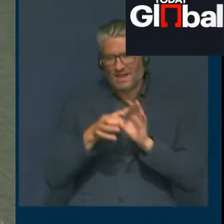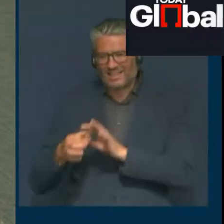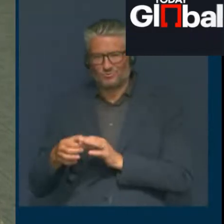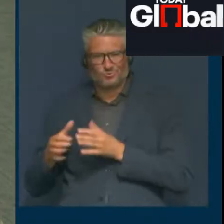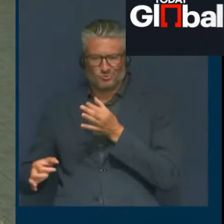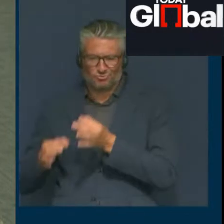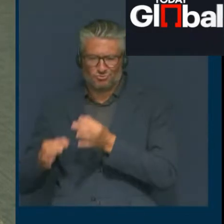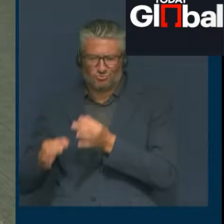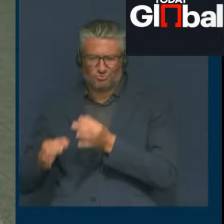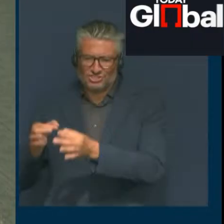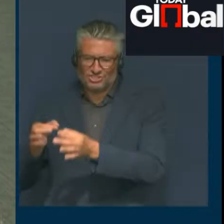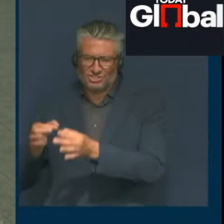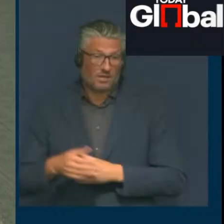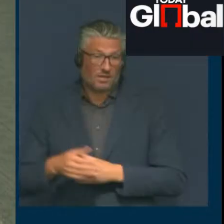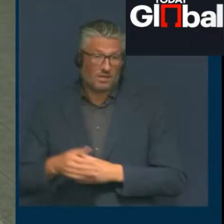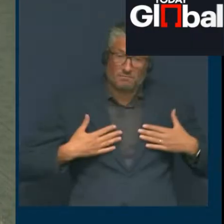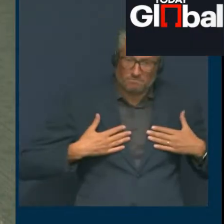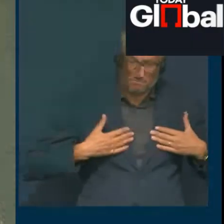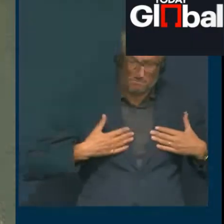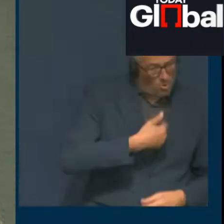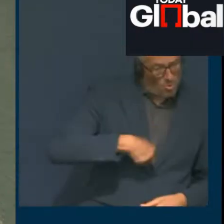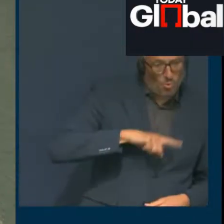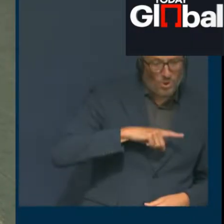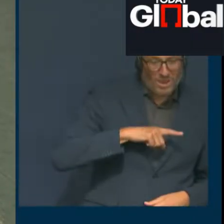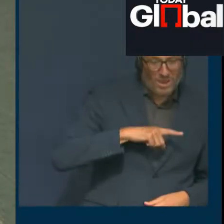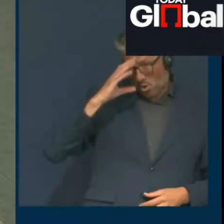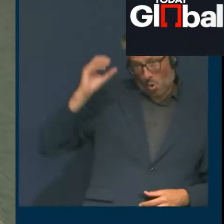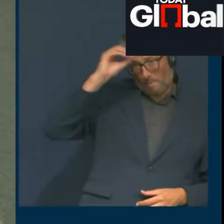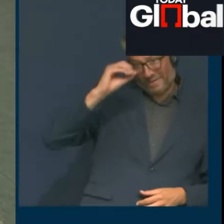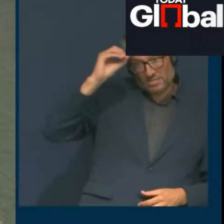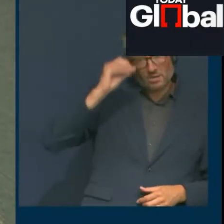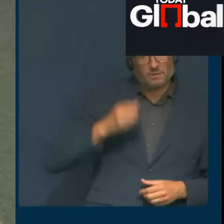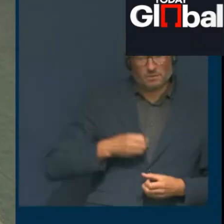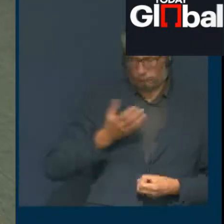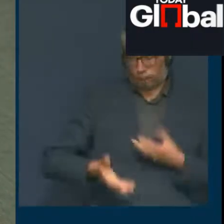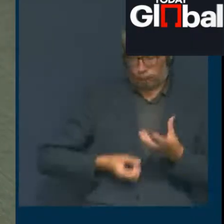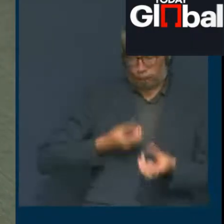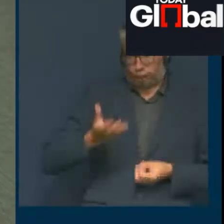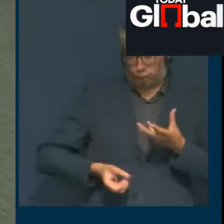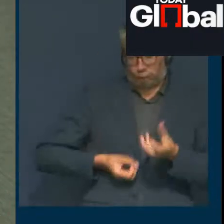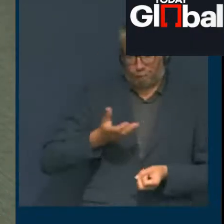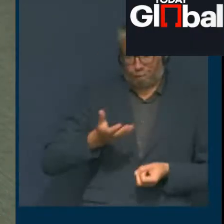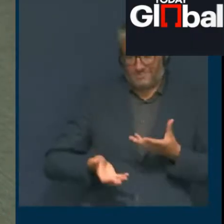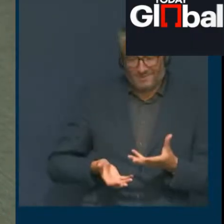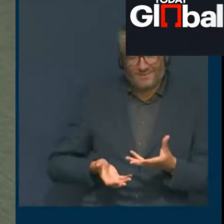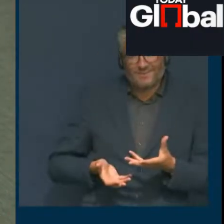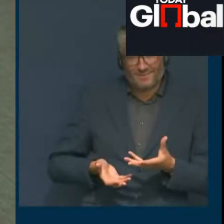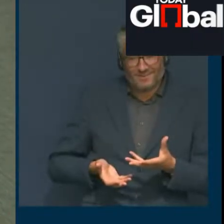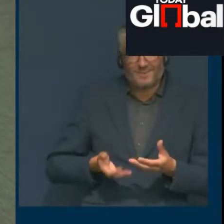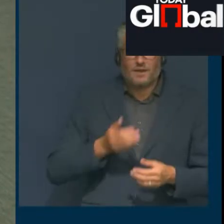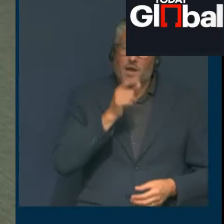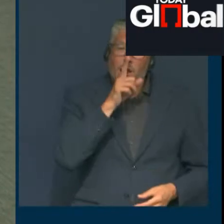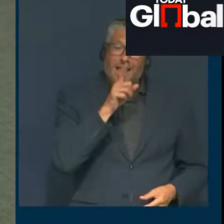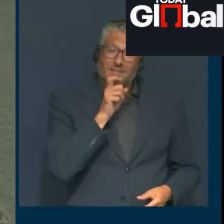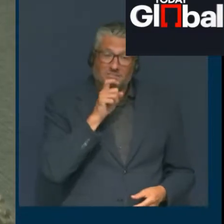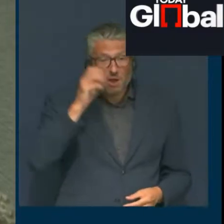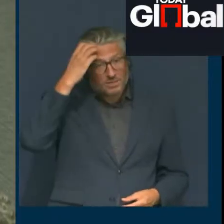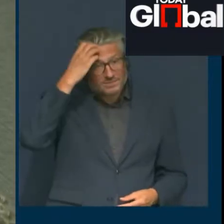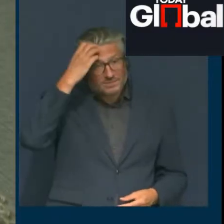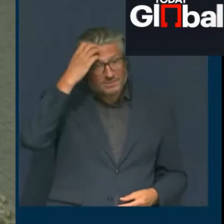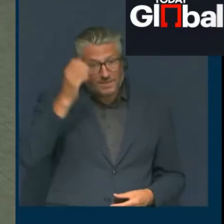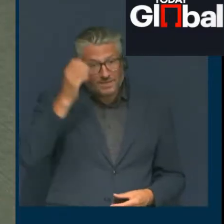to expressing our opinions in this respect. Our role, the role of the state of Qatar, has not been confined